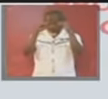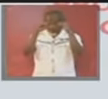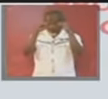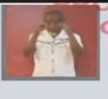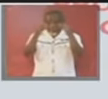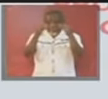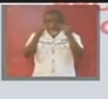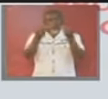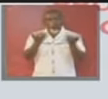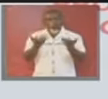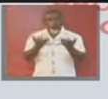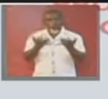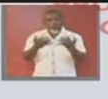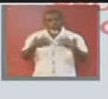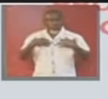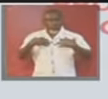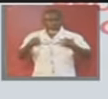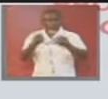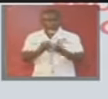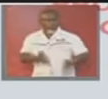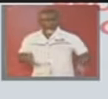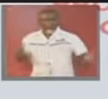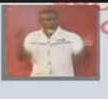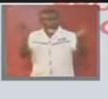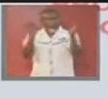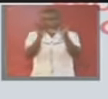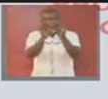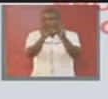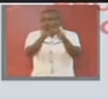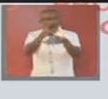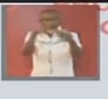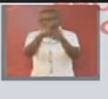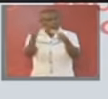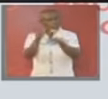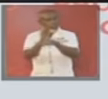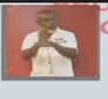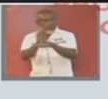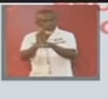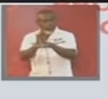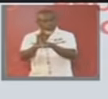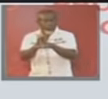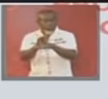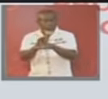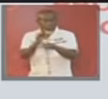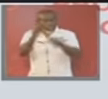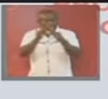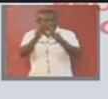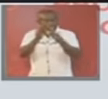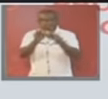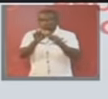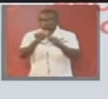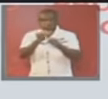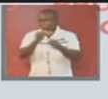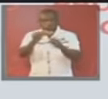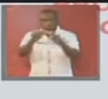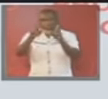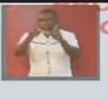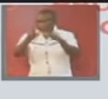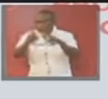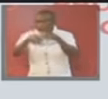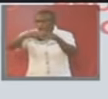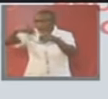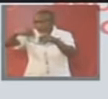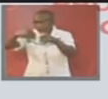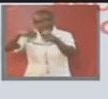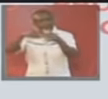everyone's business. So please make an investment into your own health. If you don't need to go out, please stay inside and share time with your family.